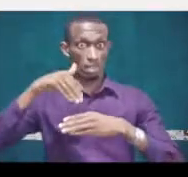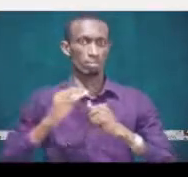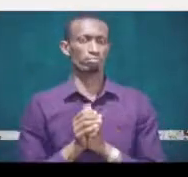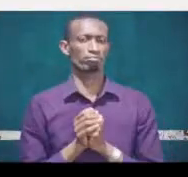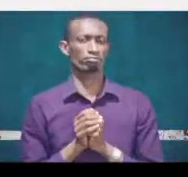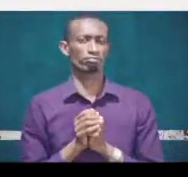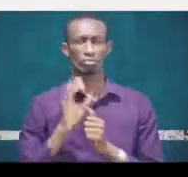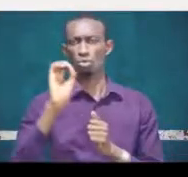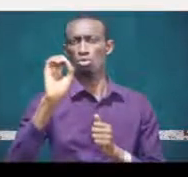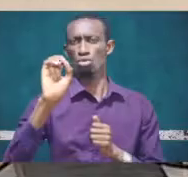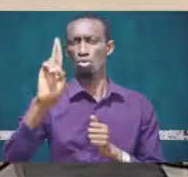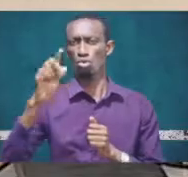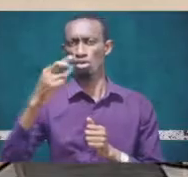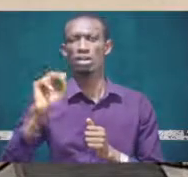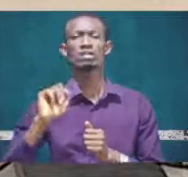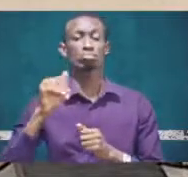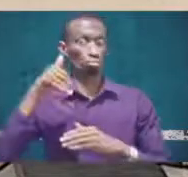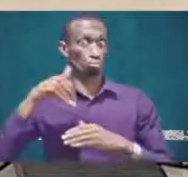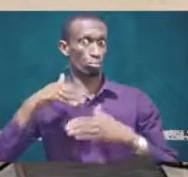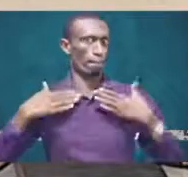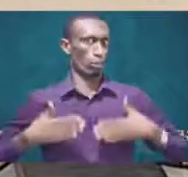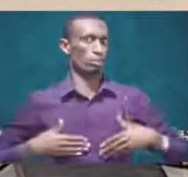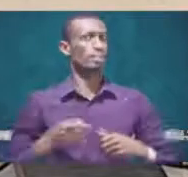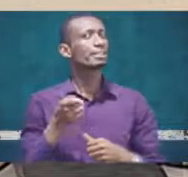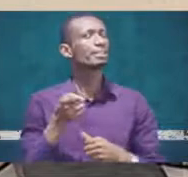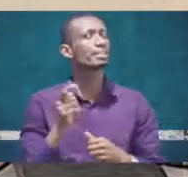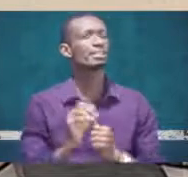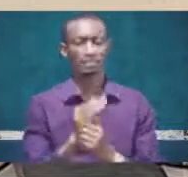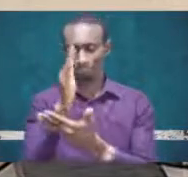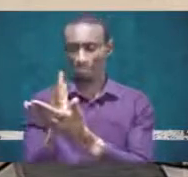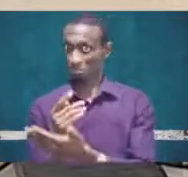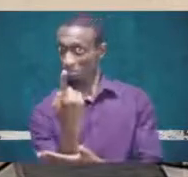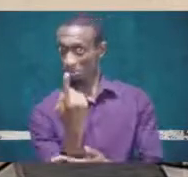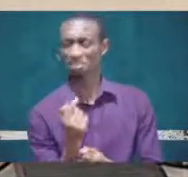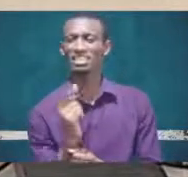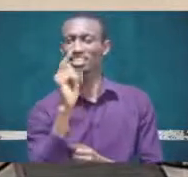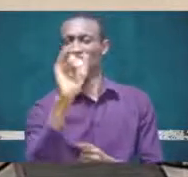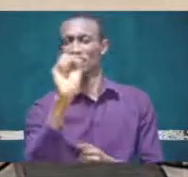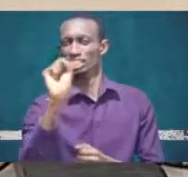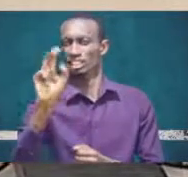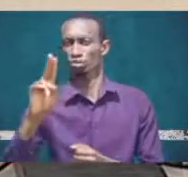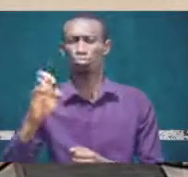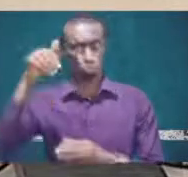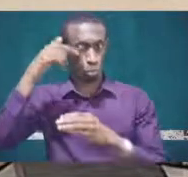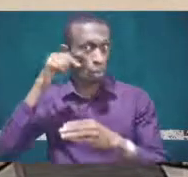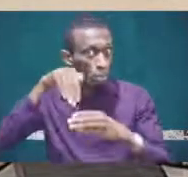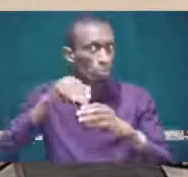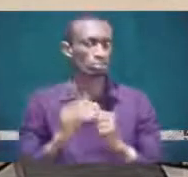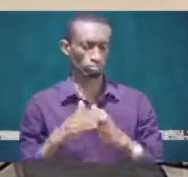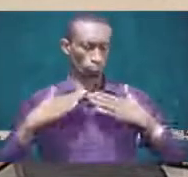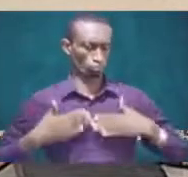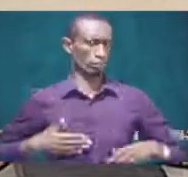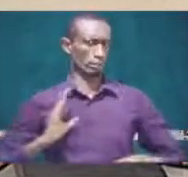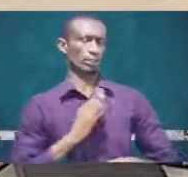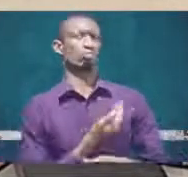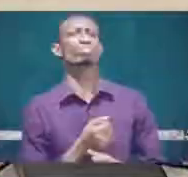body. That is one type of tissues we find in our body. We also find there